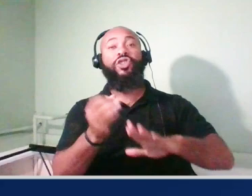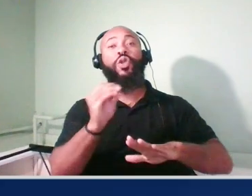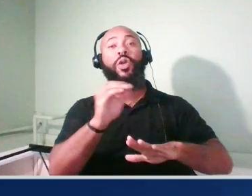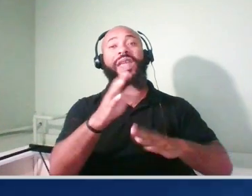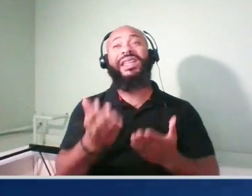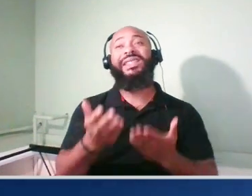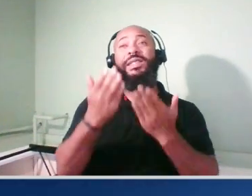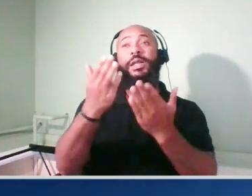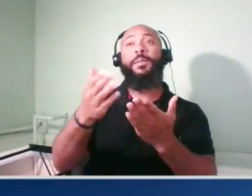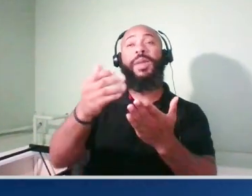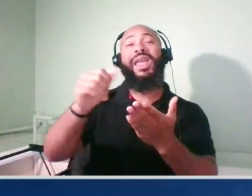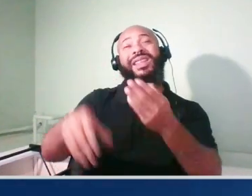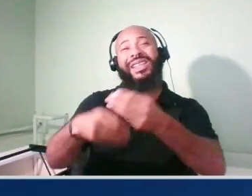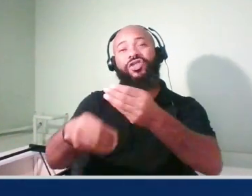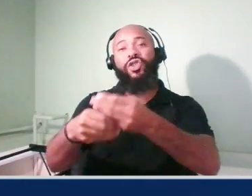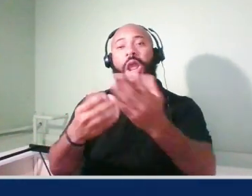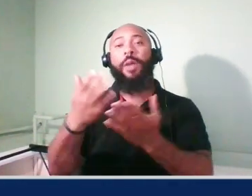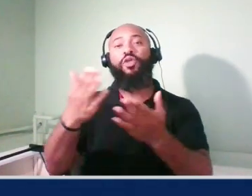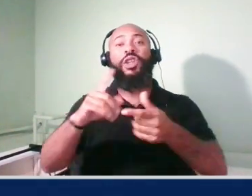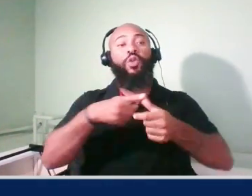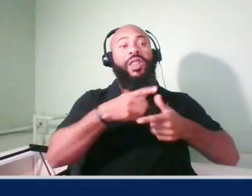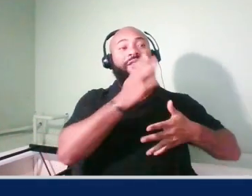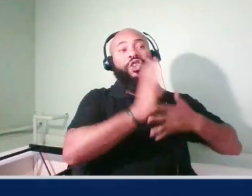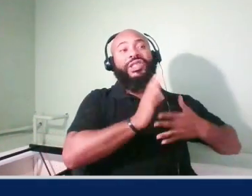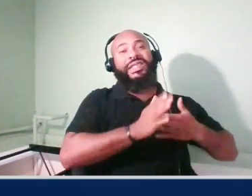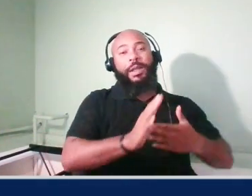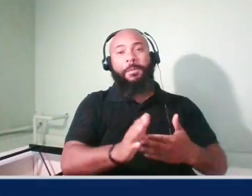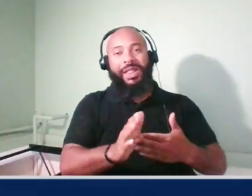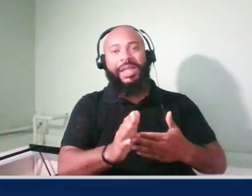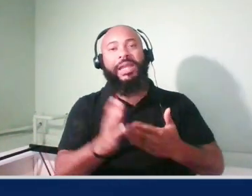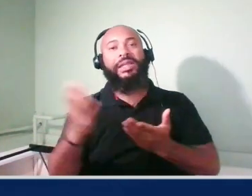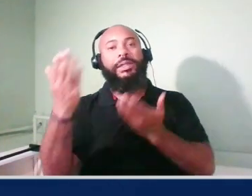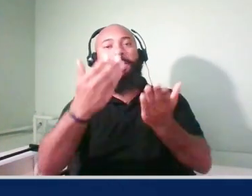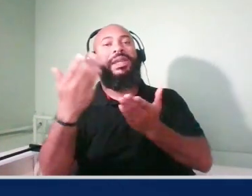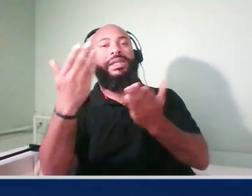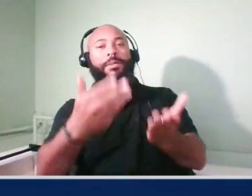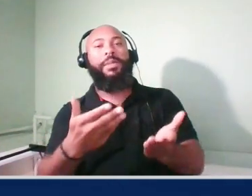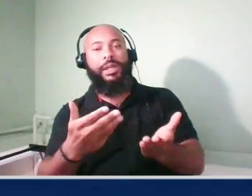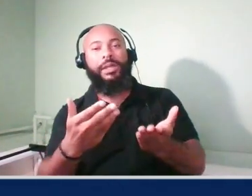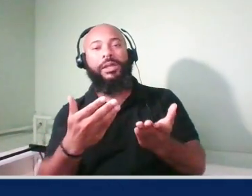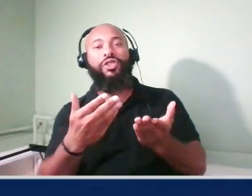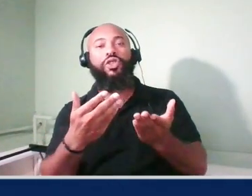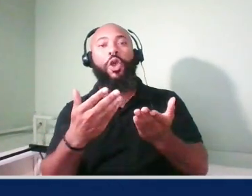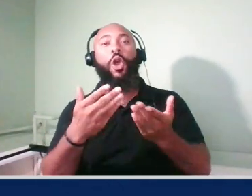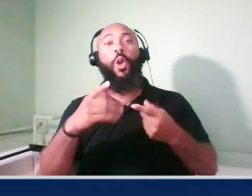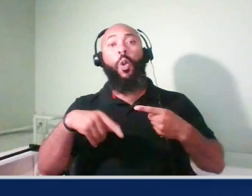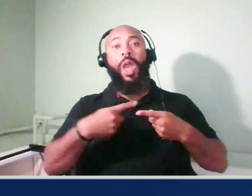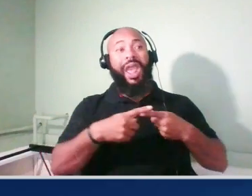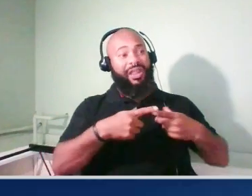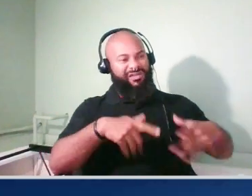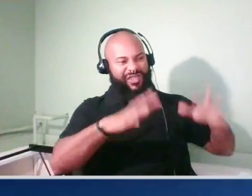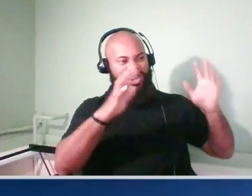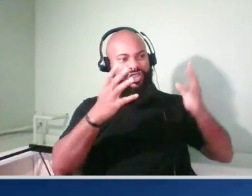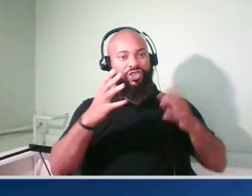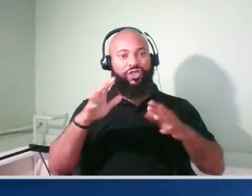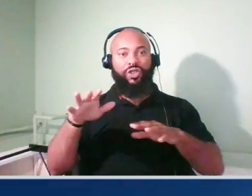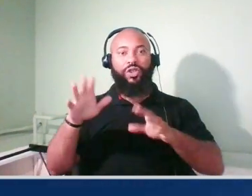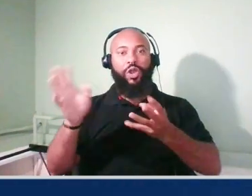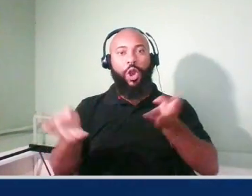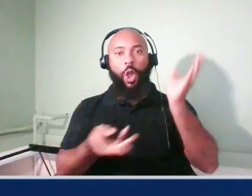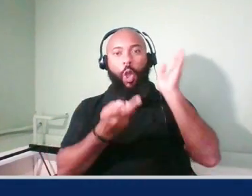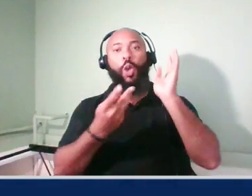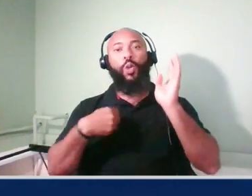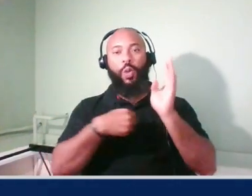operations when the first set of operations are complete. Right? So whenever this loads, or if this loads, we have this page called